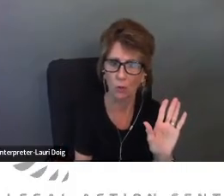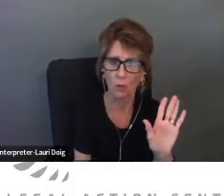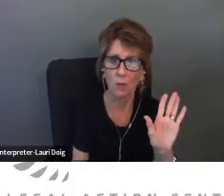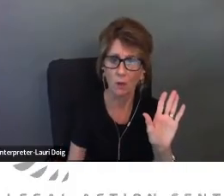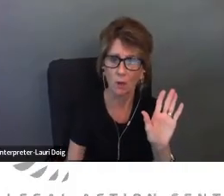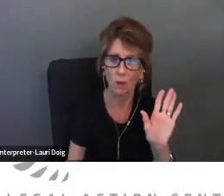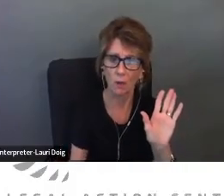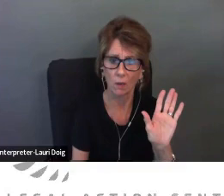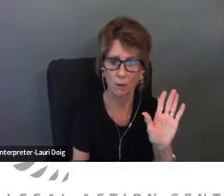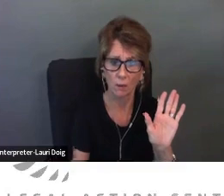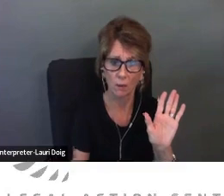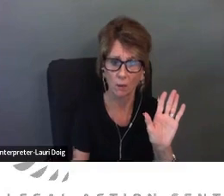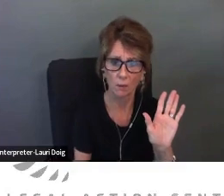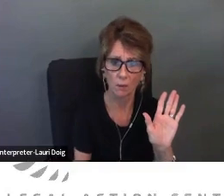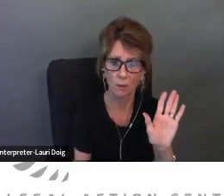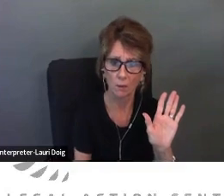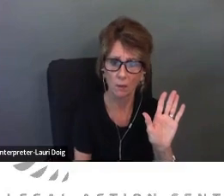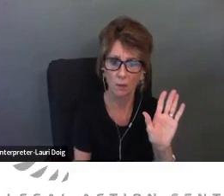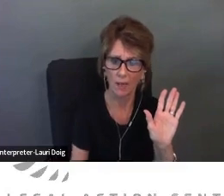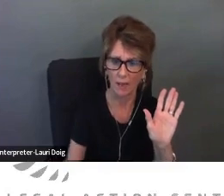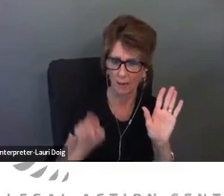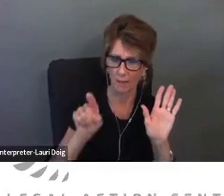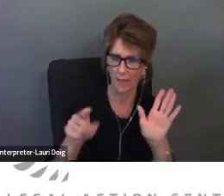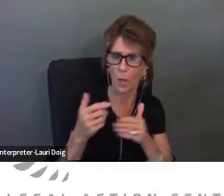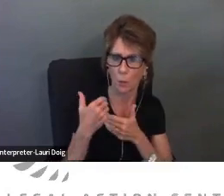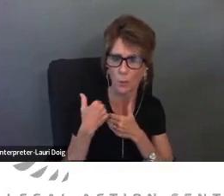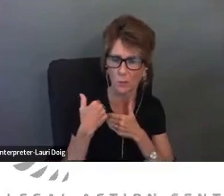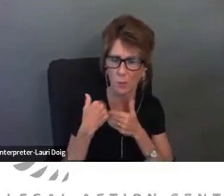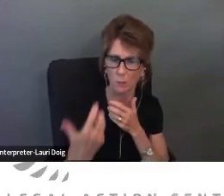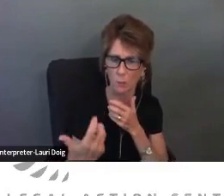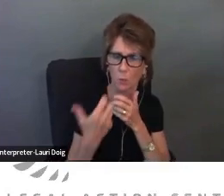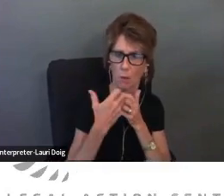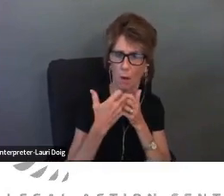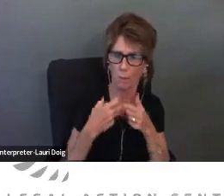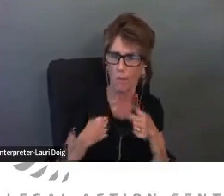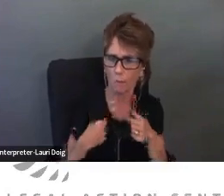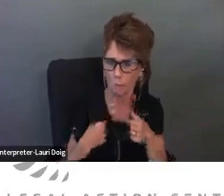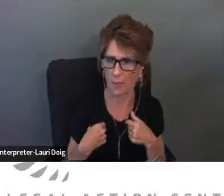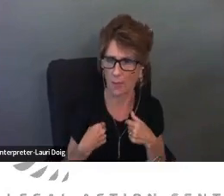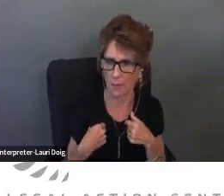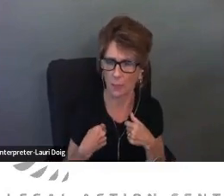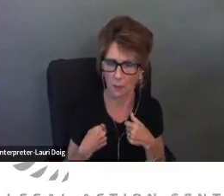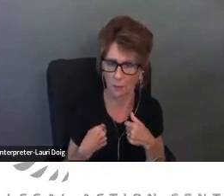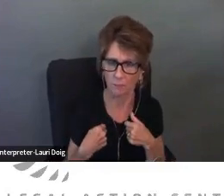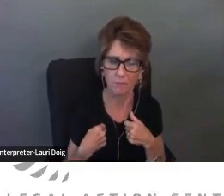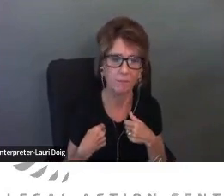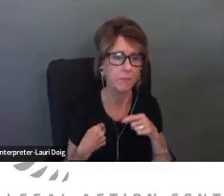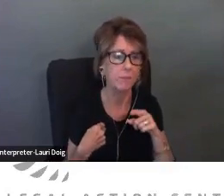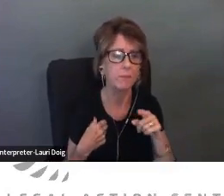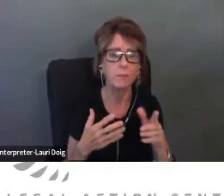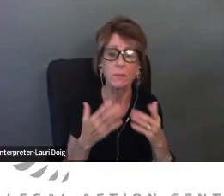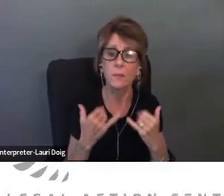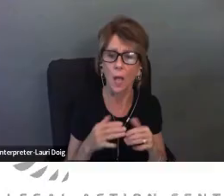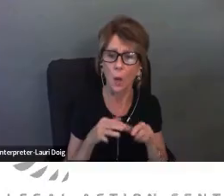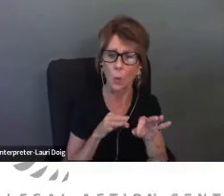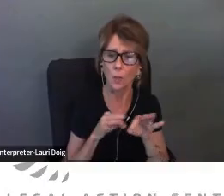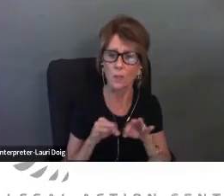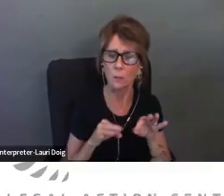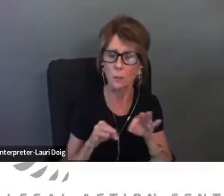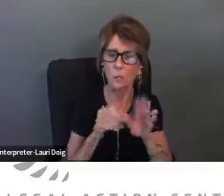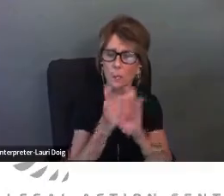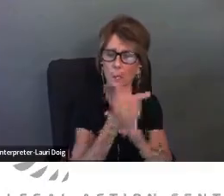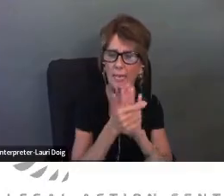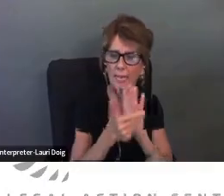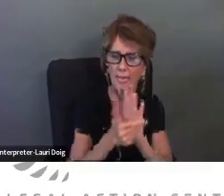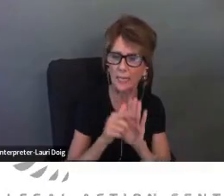accommodate you. Okay. So the legal framework that we're going to go through is primarily